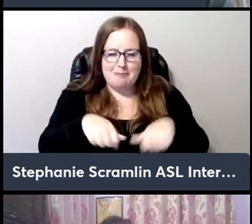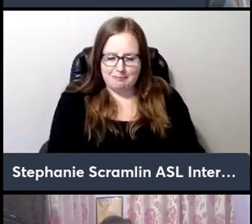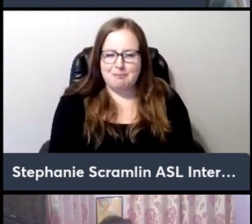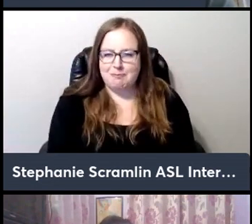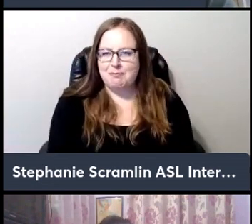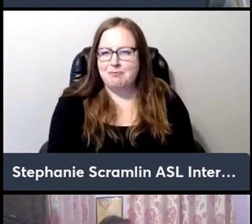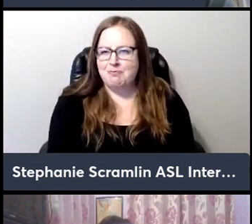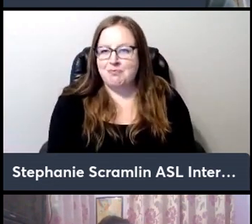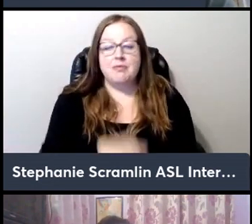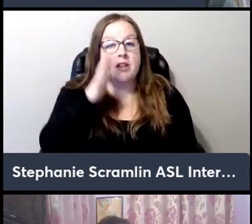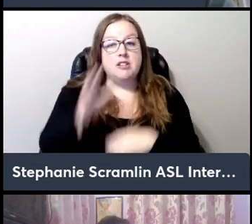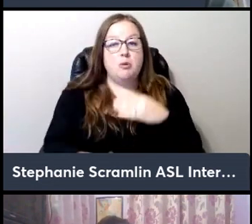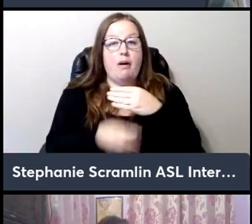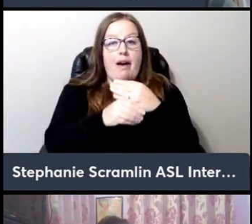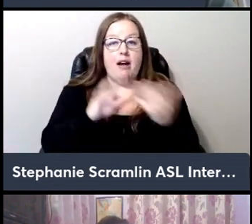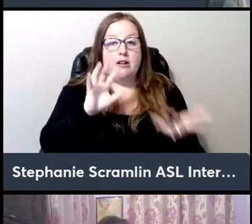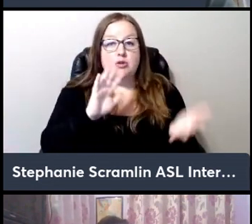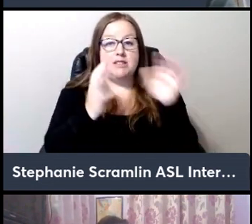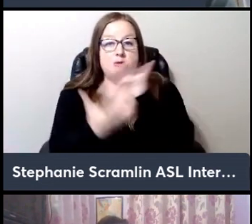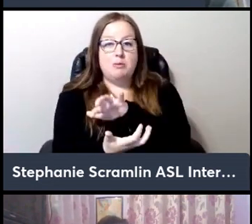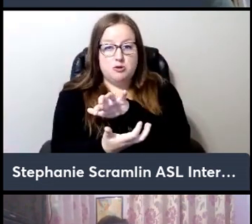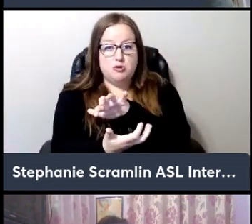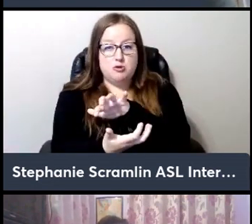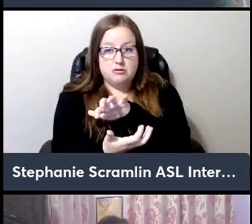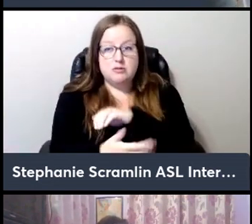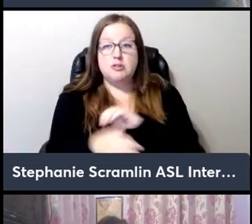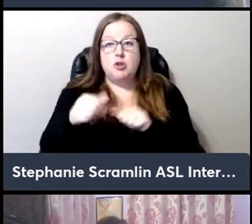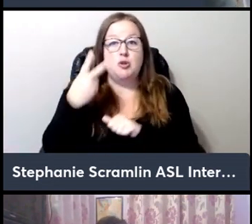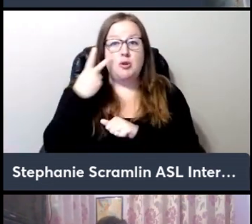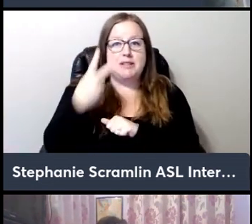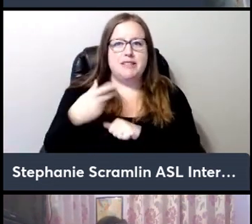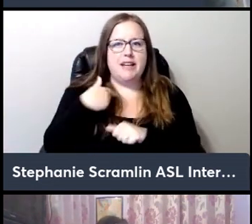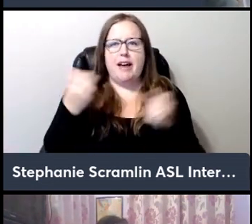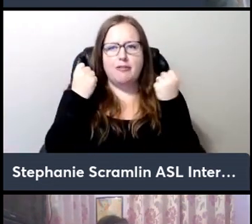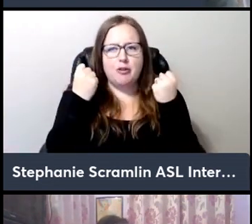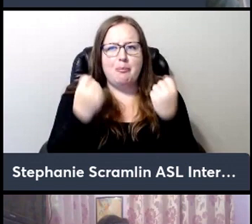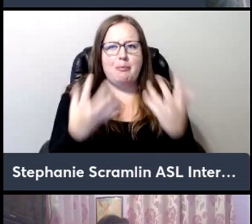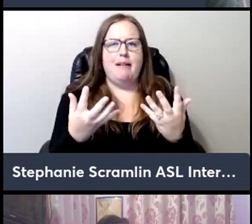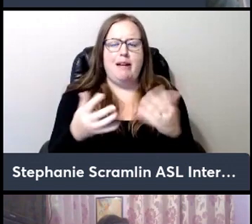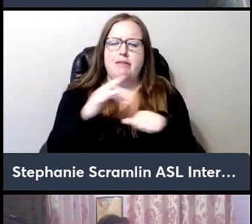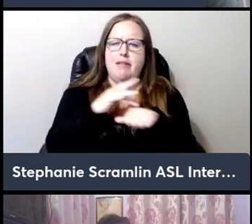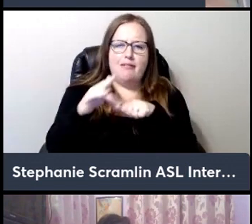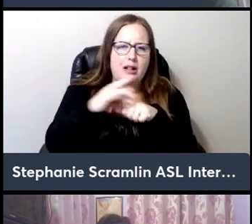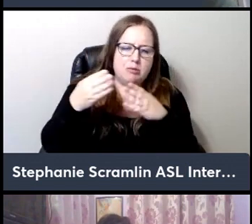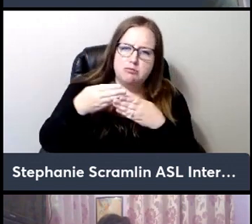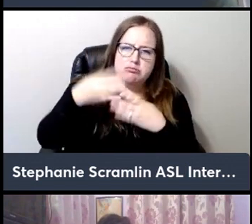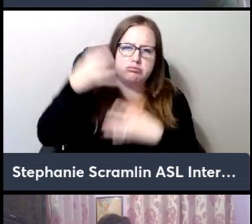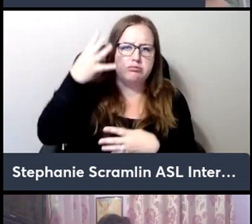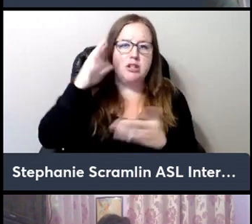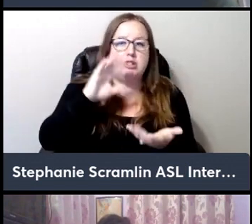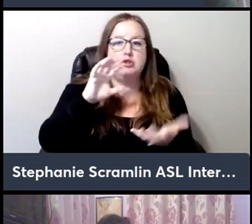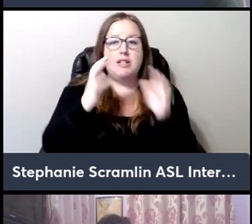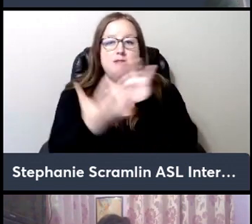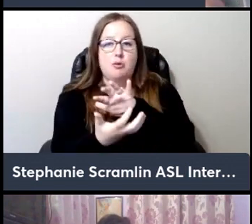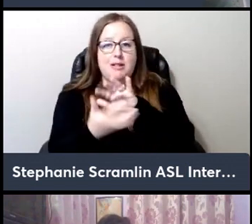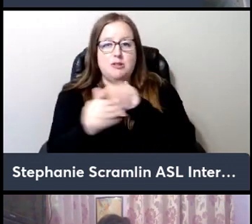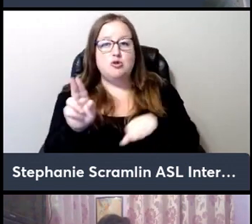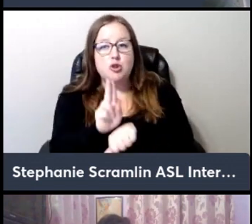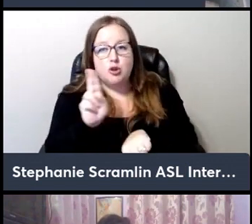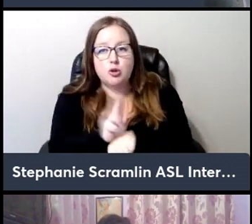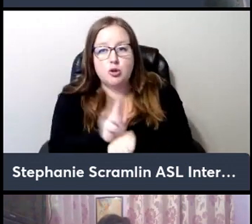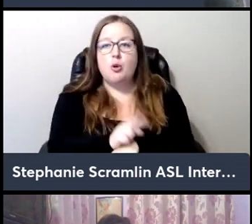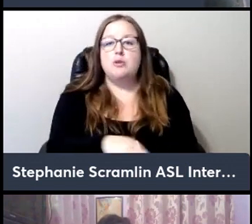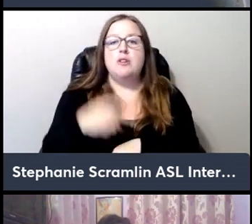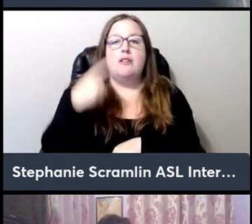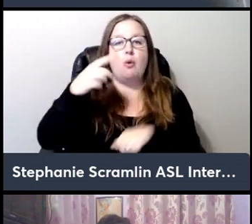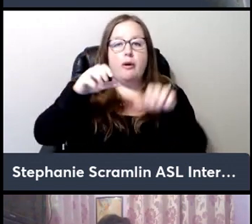So let's add a transformation. As you can see, there are many available out-of-the-box transformation that you can use, such as drop